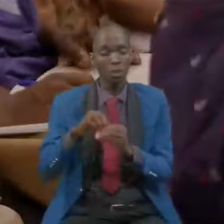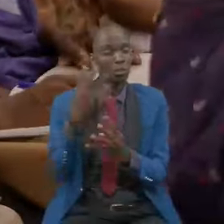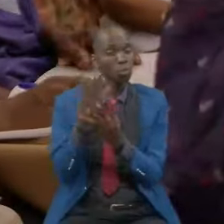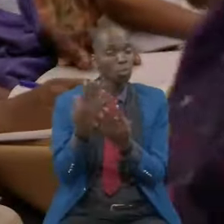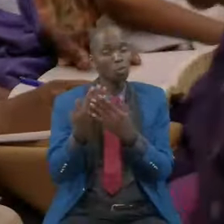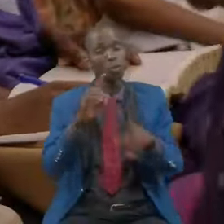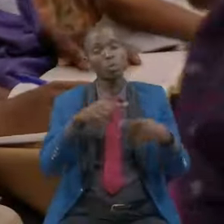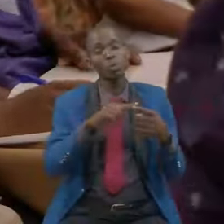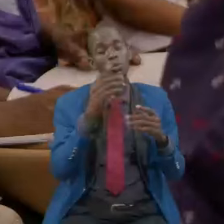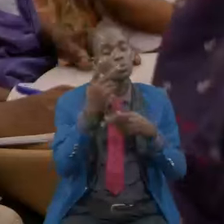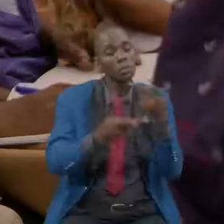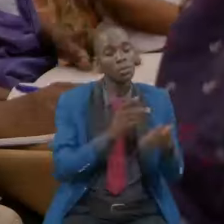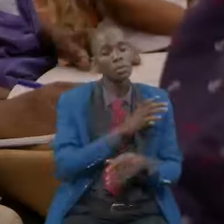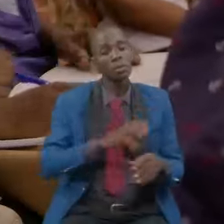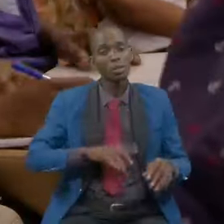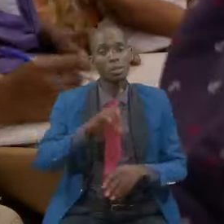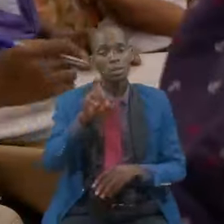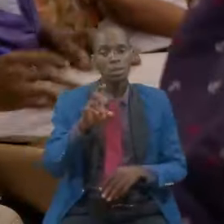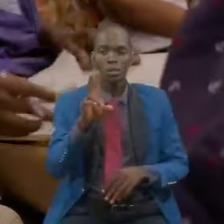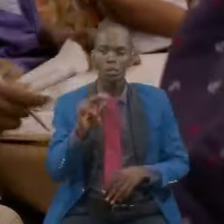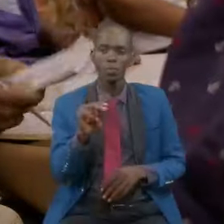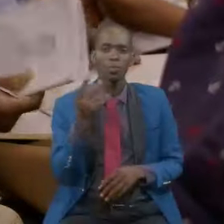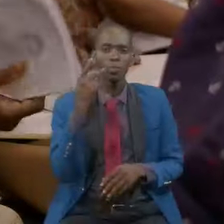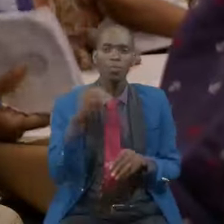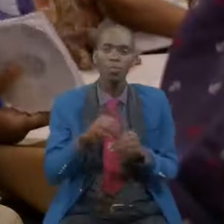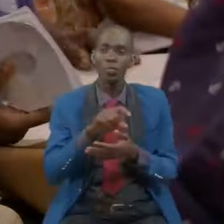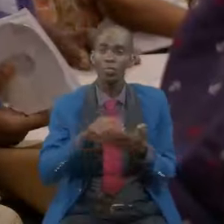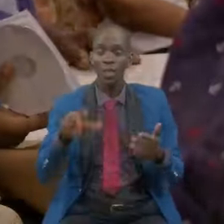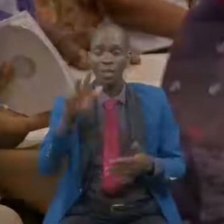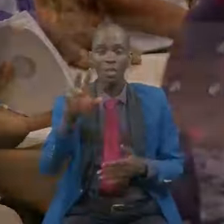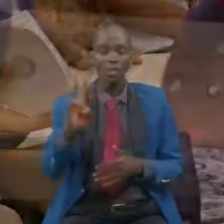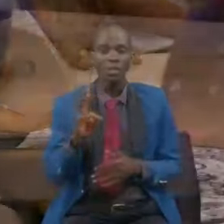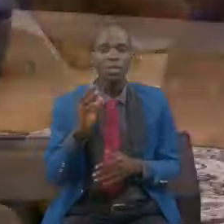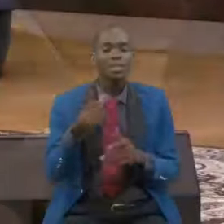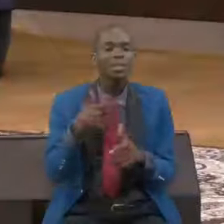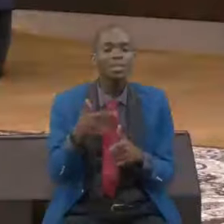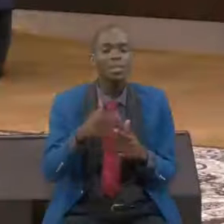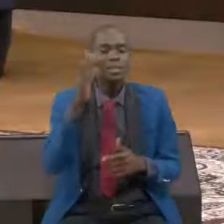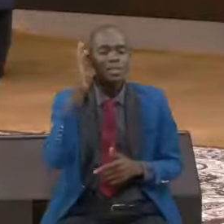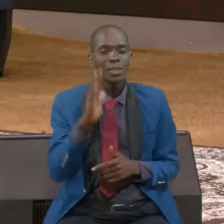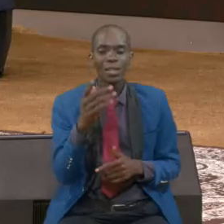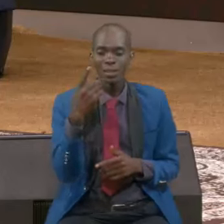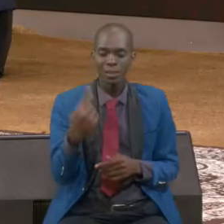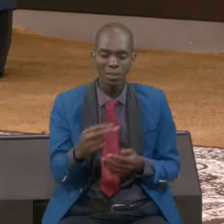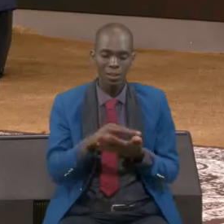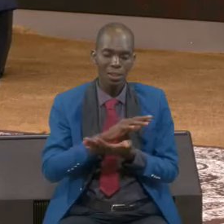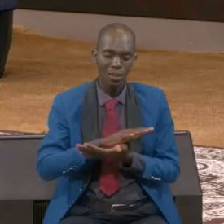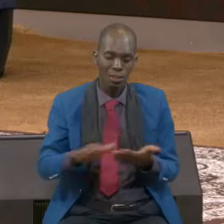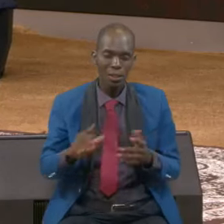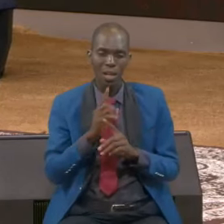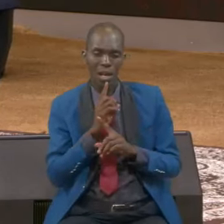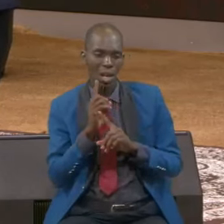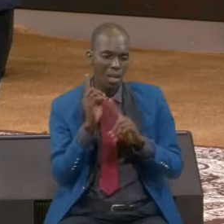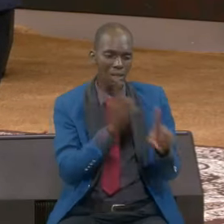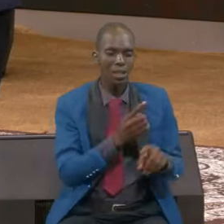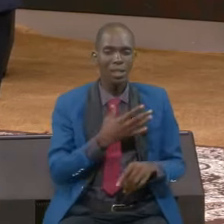verse 37, then shall the righteous answer him, saying, Lord,